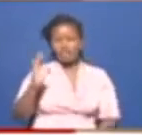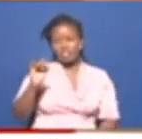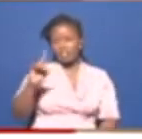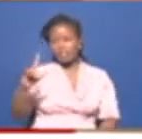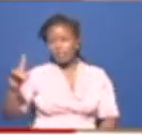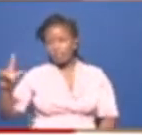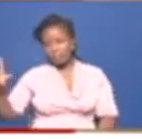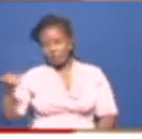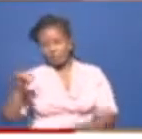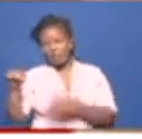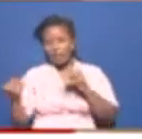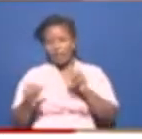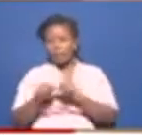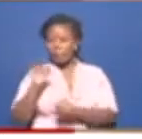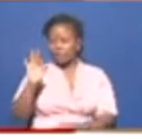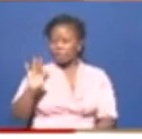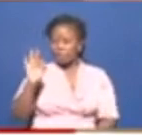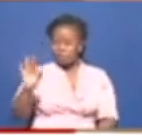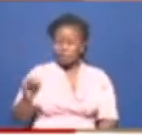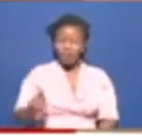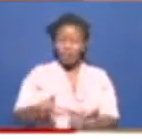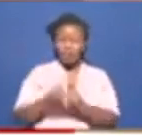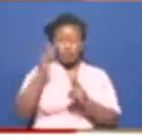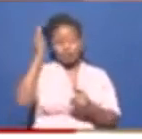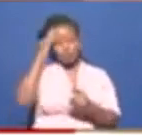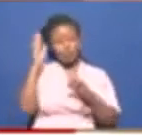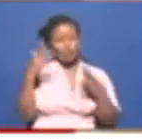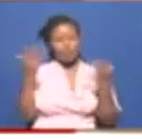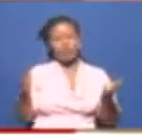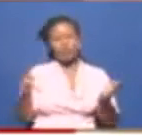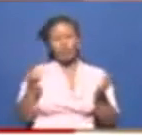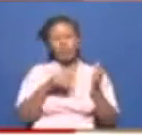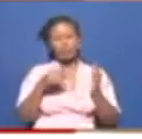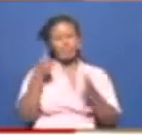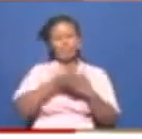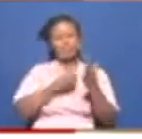on fistula, and see how we can be able to do a memo or amend on the same to ensure that